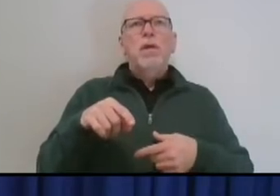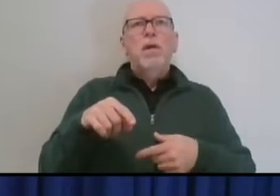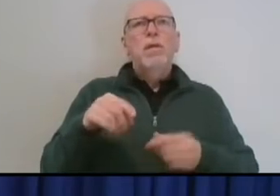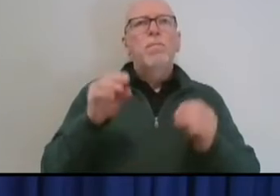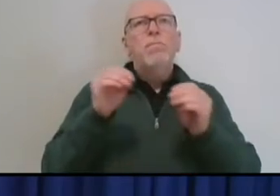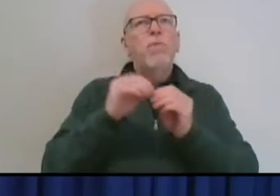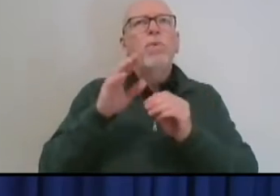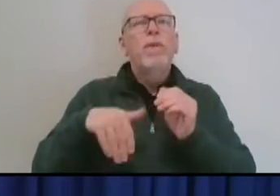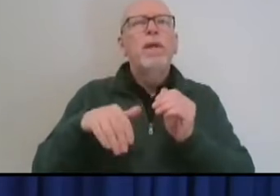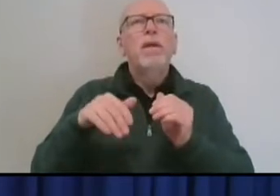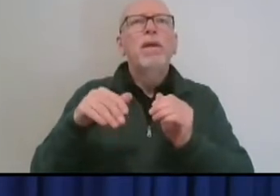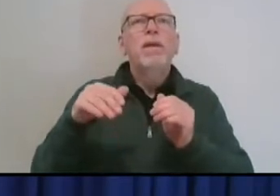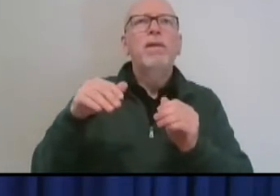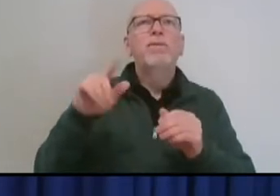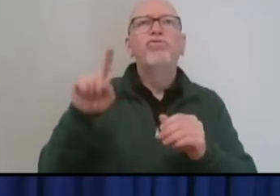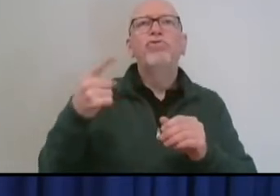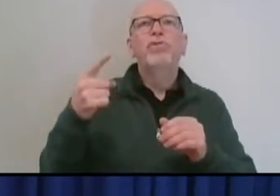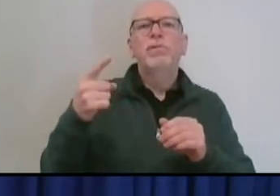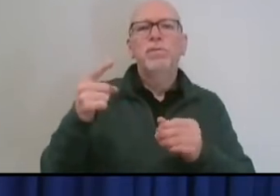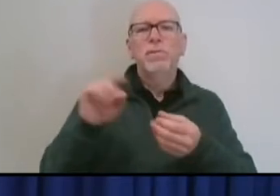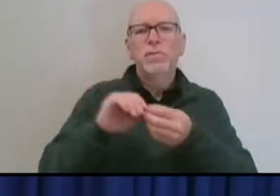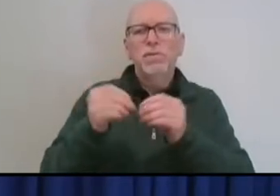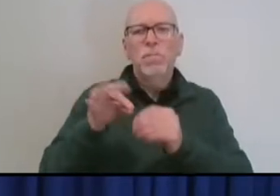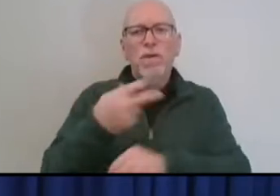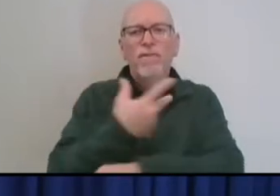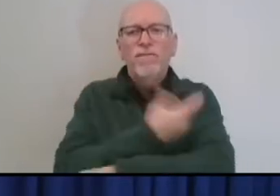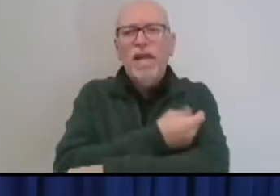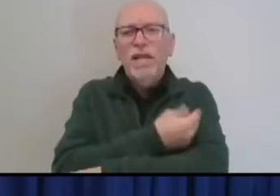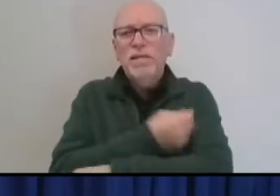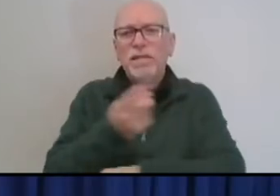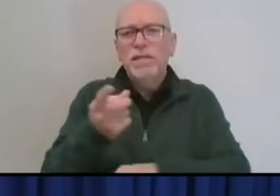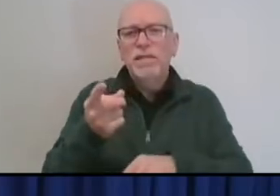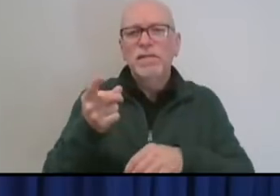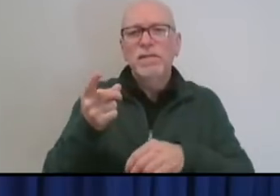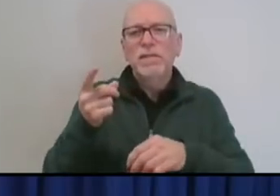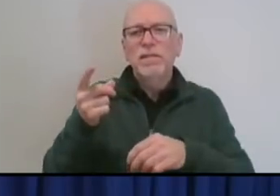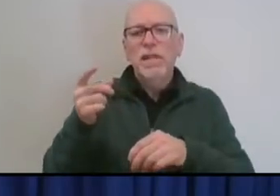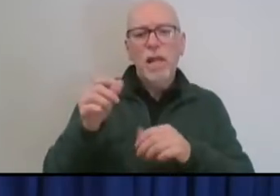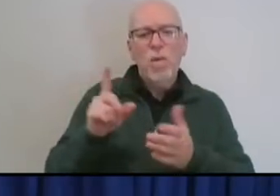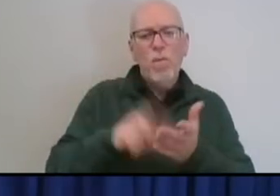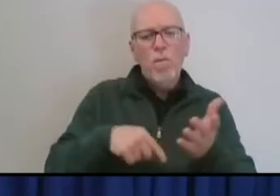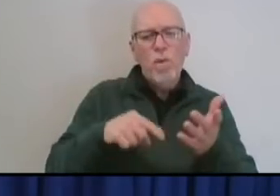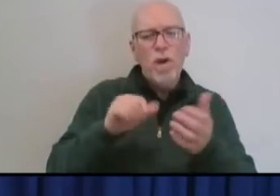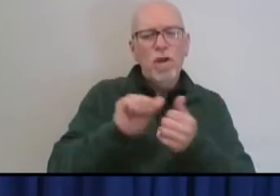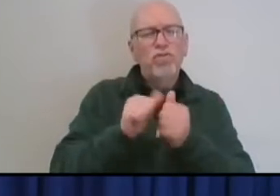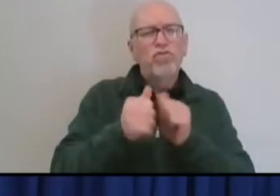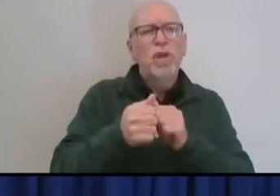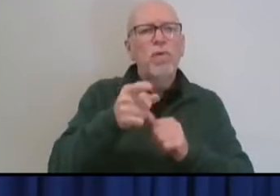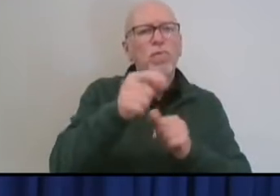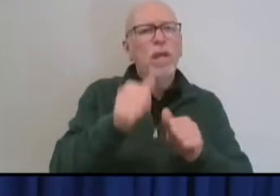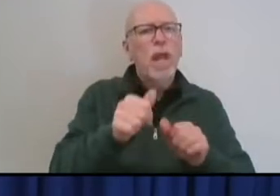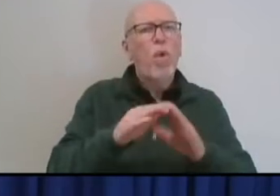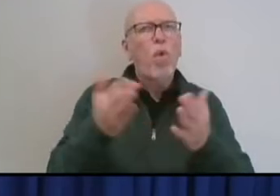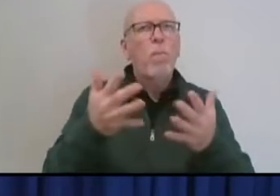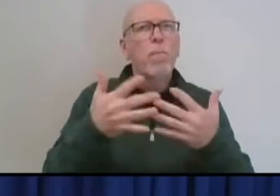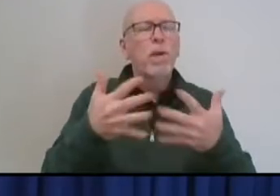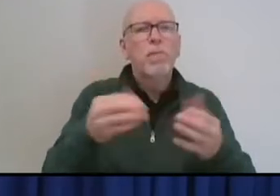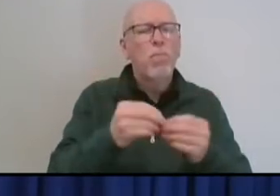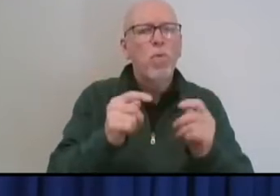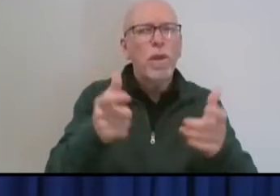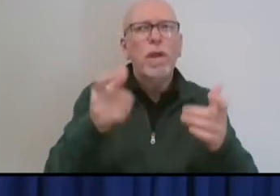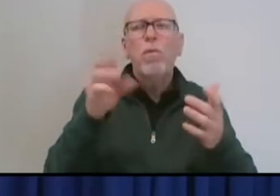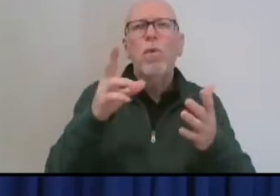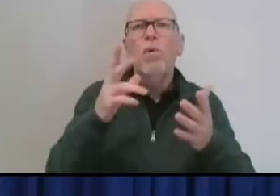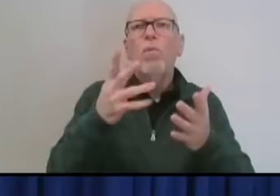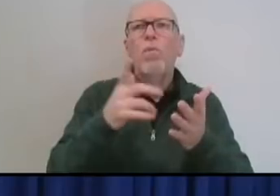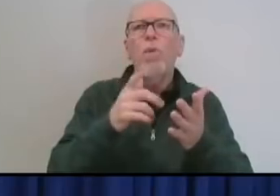beyond just the number of vaccines that are coming in, what changed so that you were able to open things up so quickly? And are there any